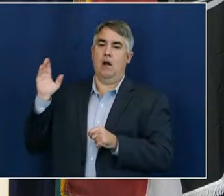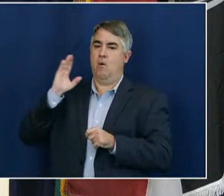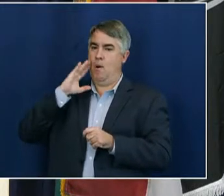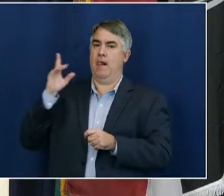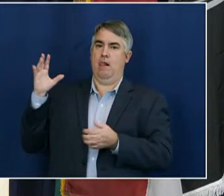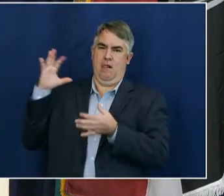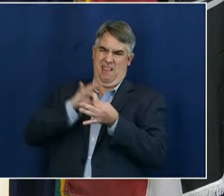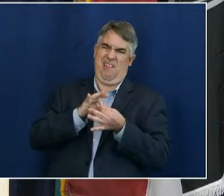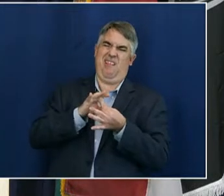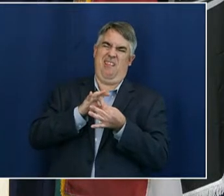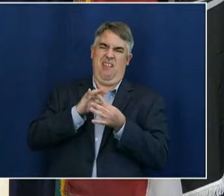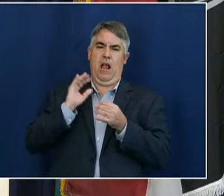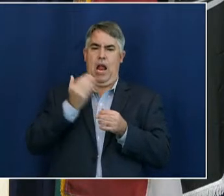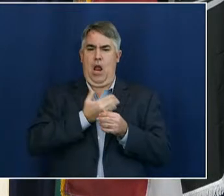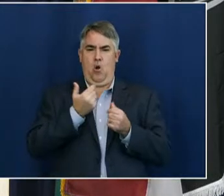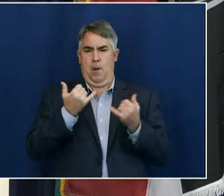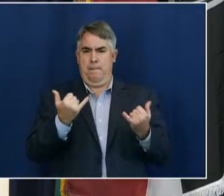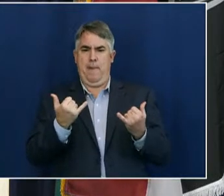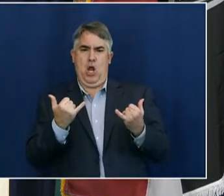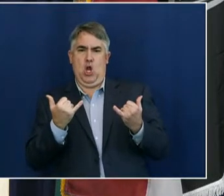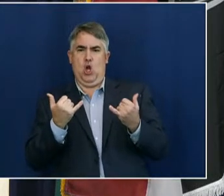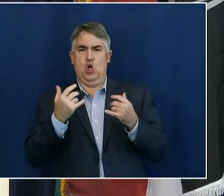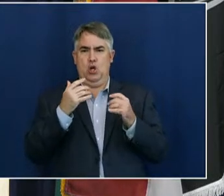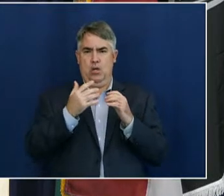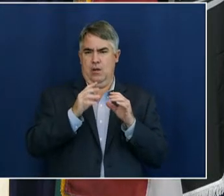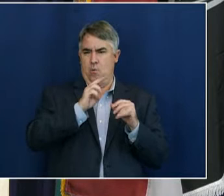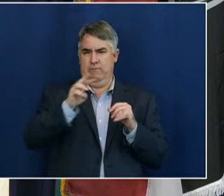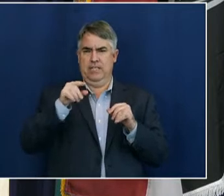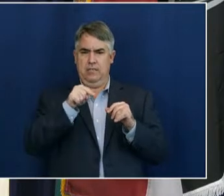time. Petco, because it launched